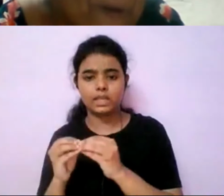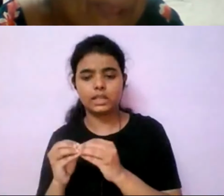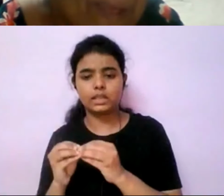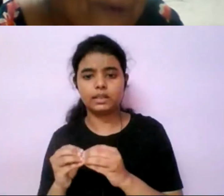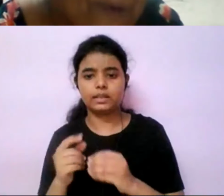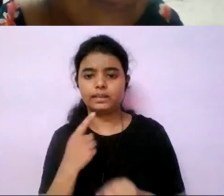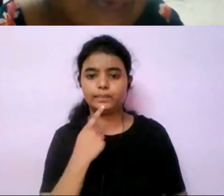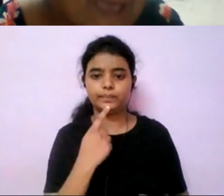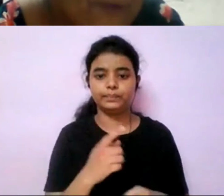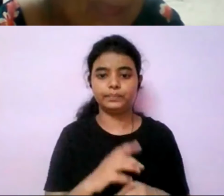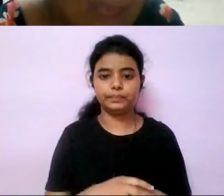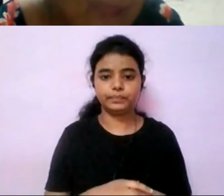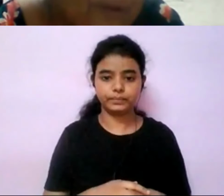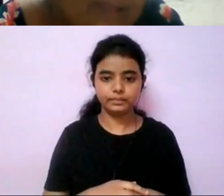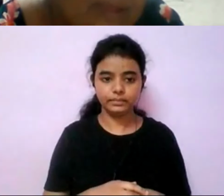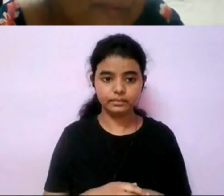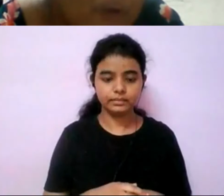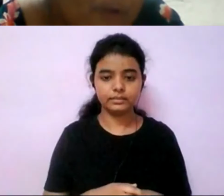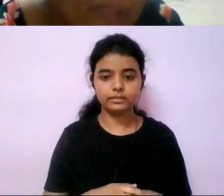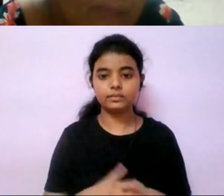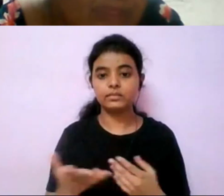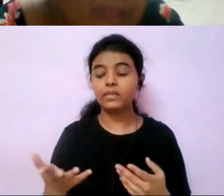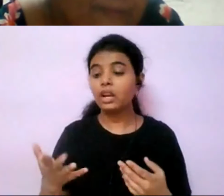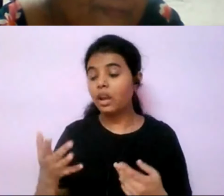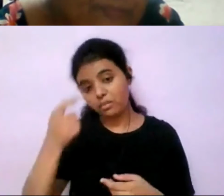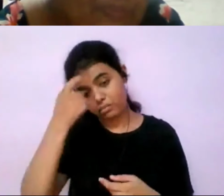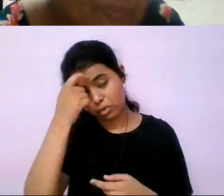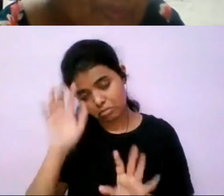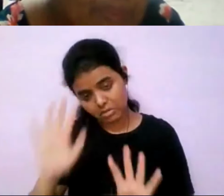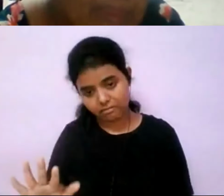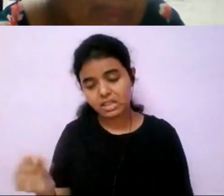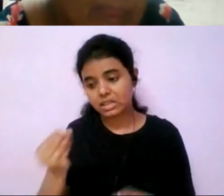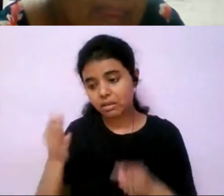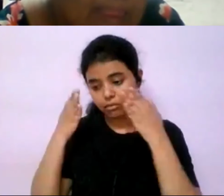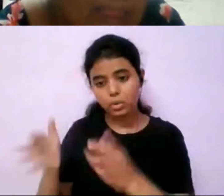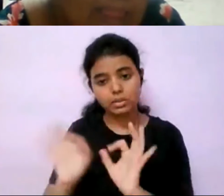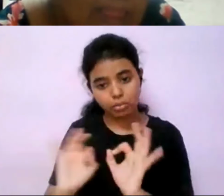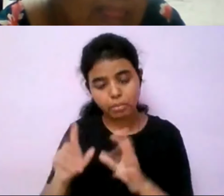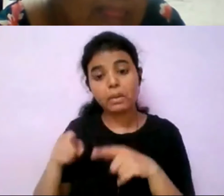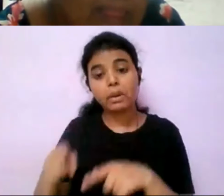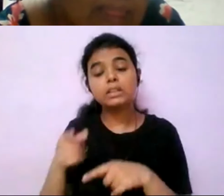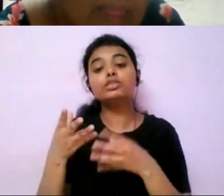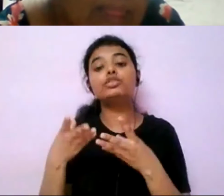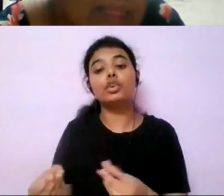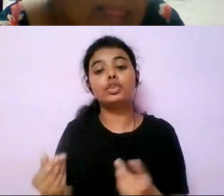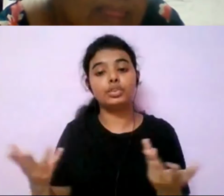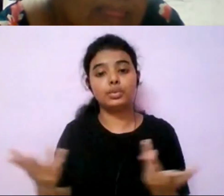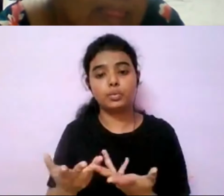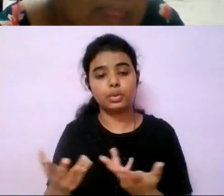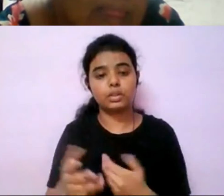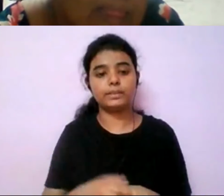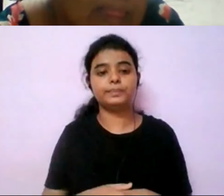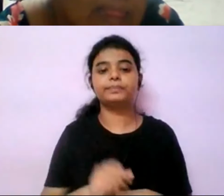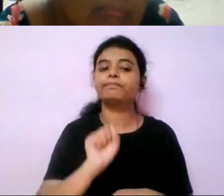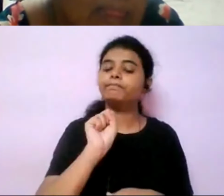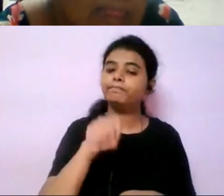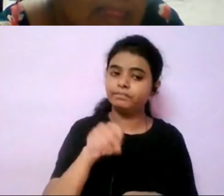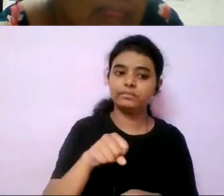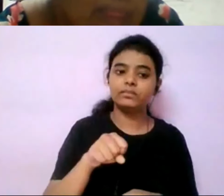rather than talking about gray areas and problems. Yeah, the solution lies in each one of